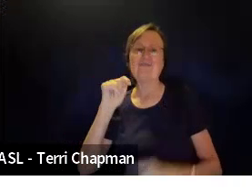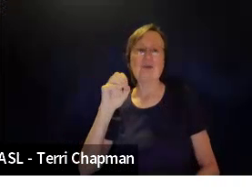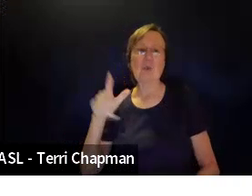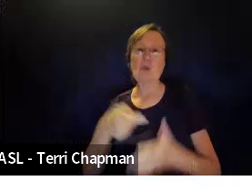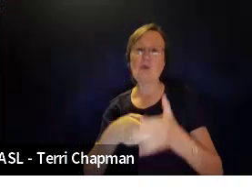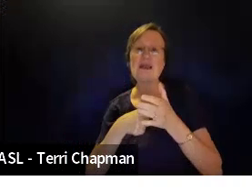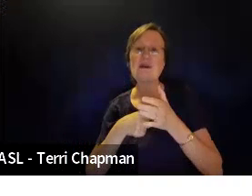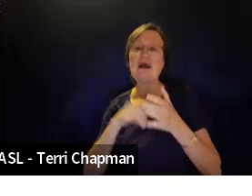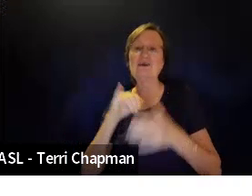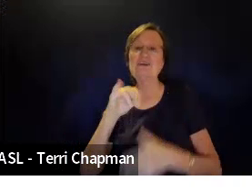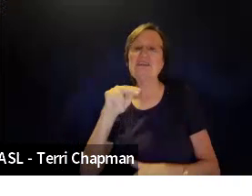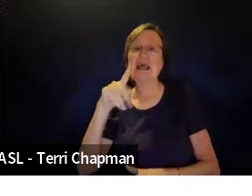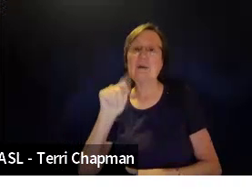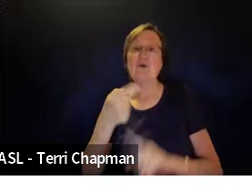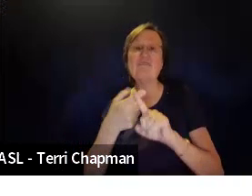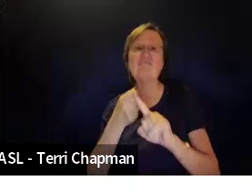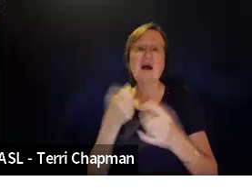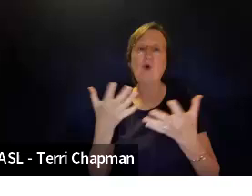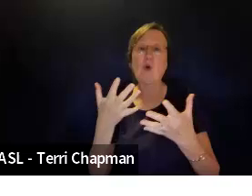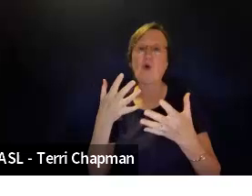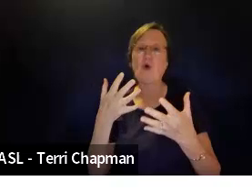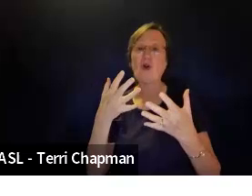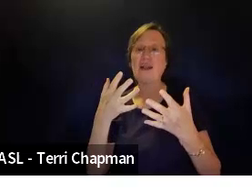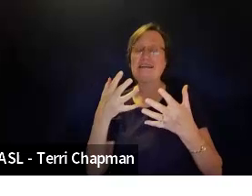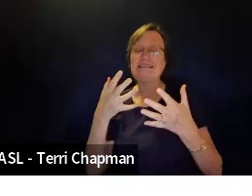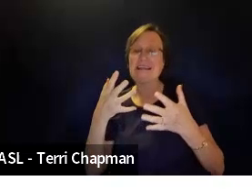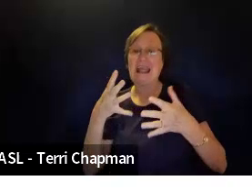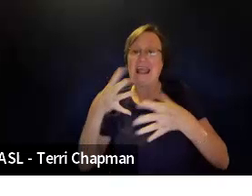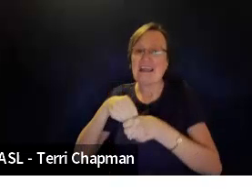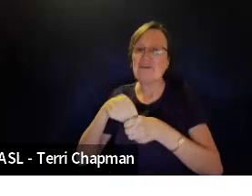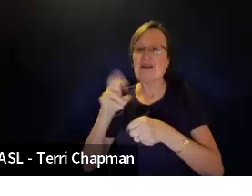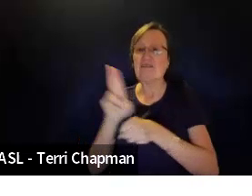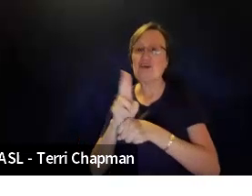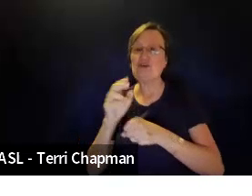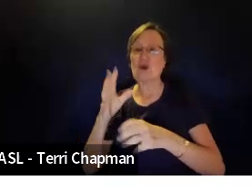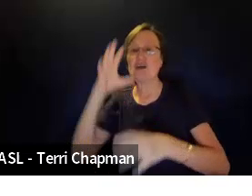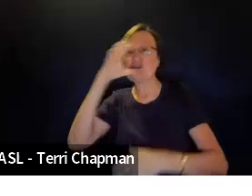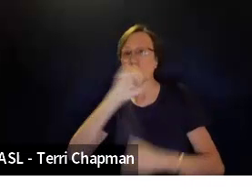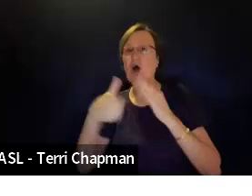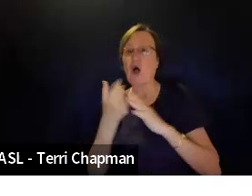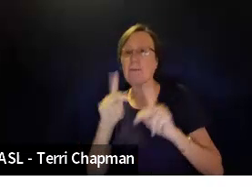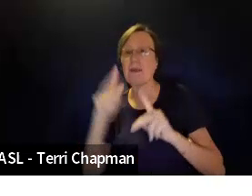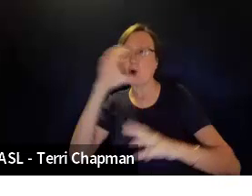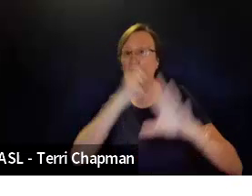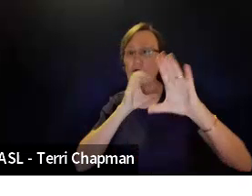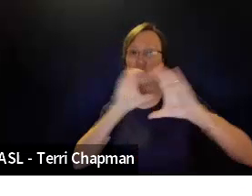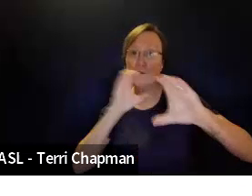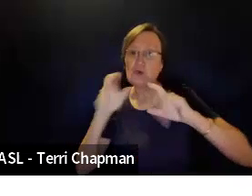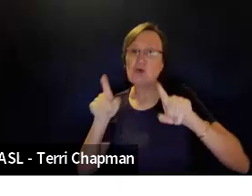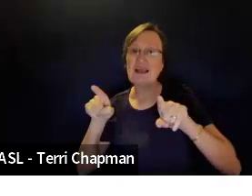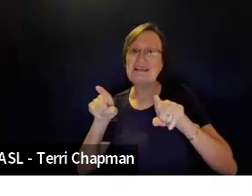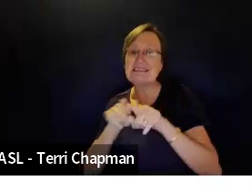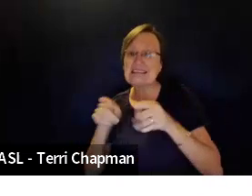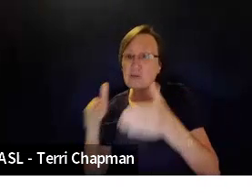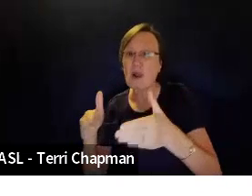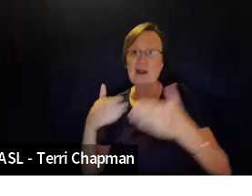from or engagement of a user that assumes that all people communicate in certain ways, that all people's bodies move in certain ways